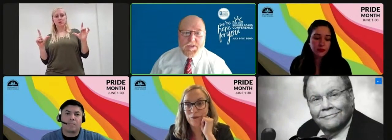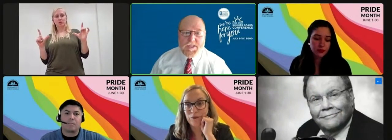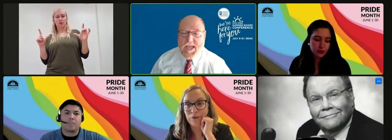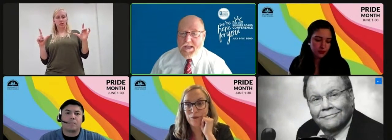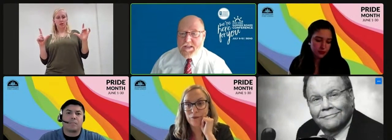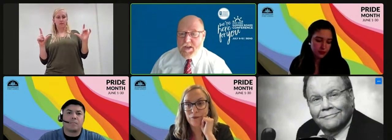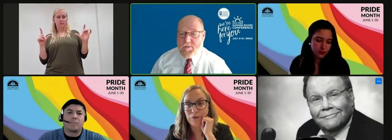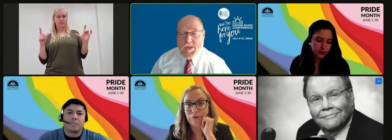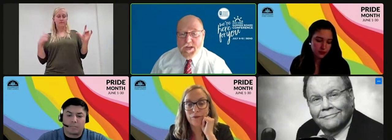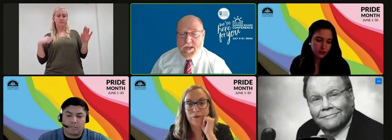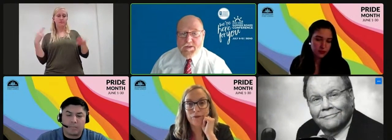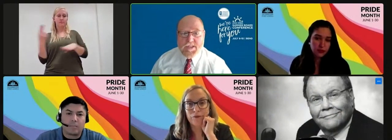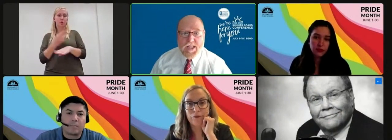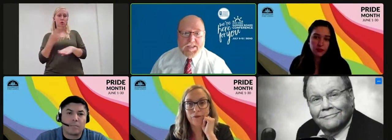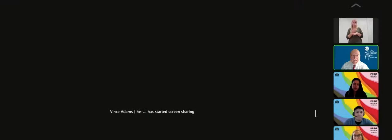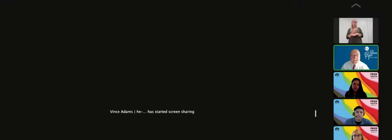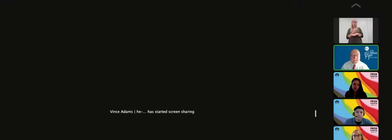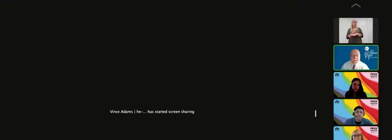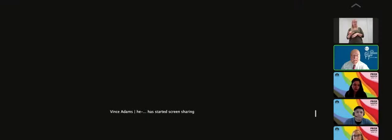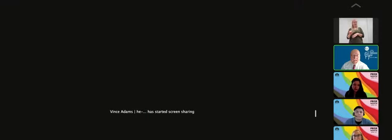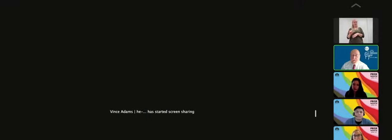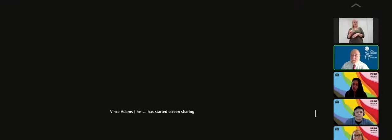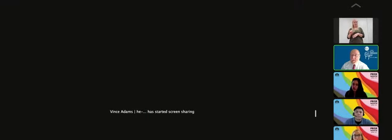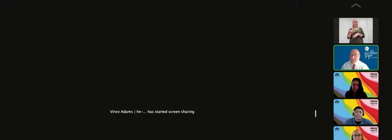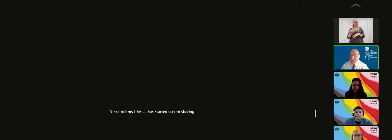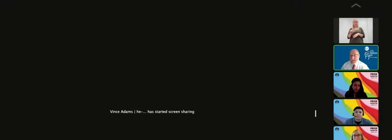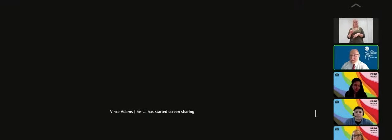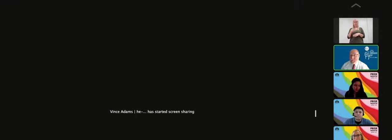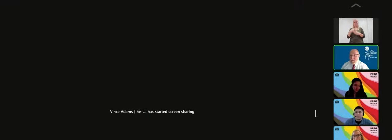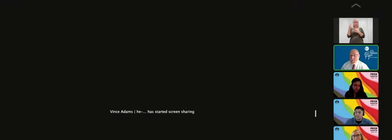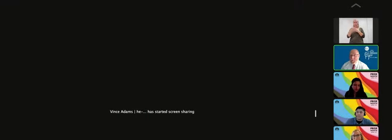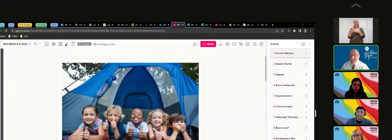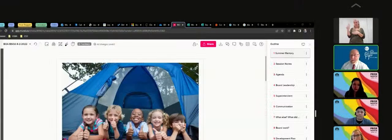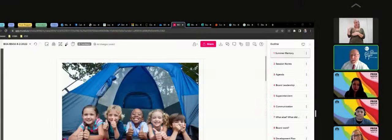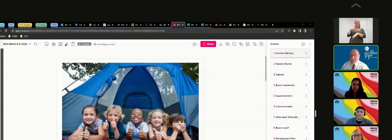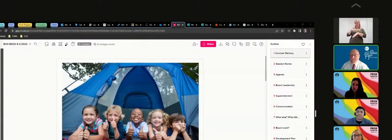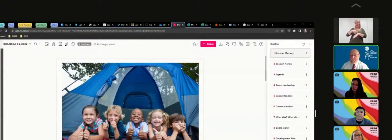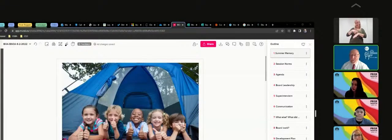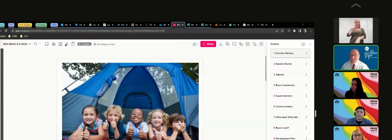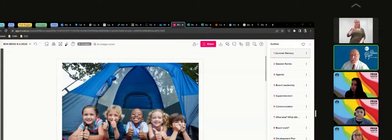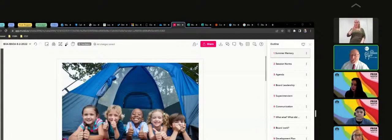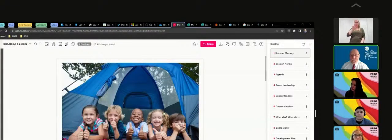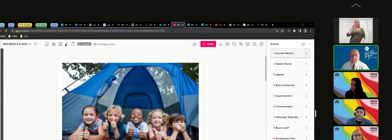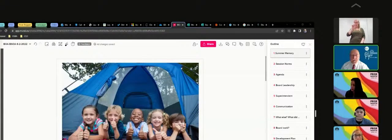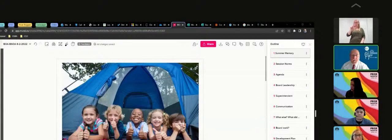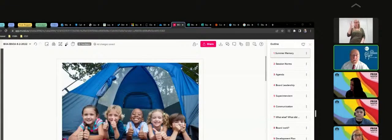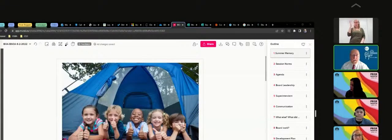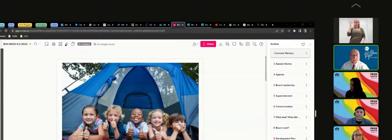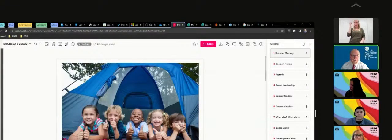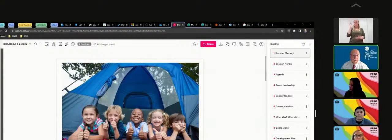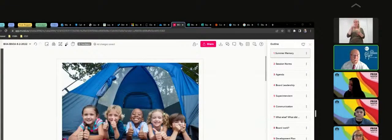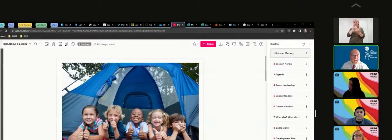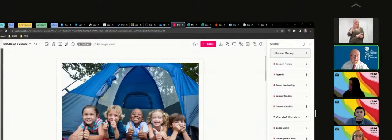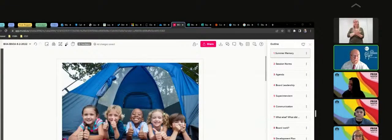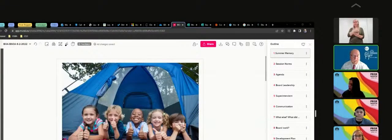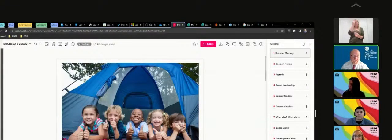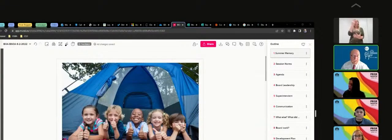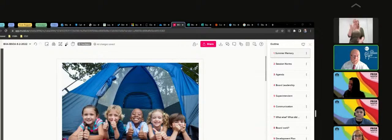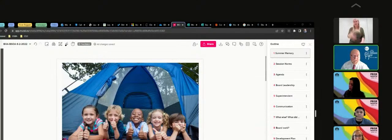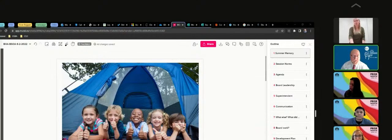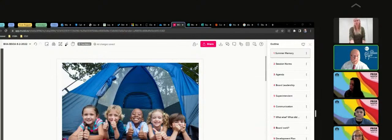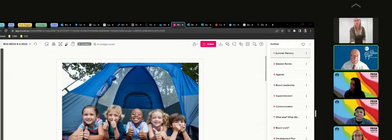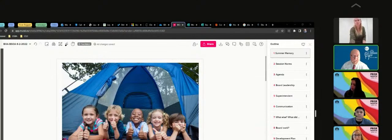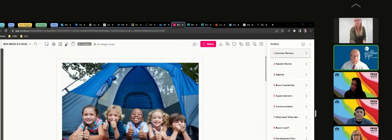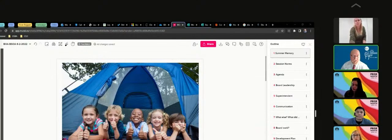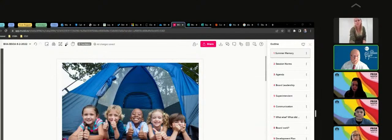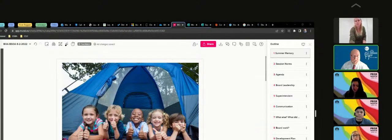to be using that software that I used last time called Mural, because we will be capturing information. Let me reconfigure my screen